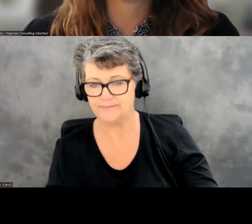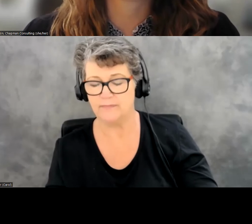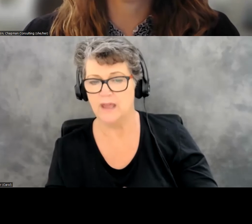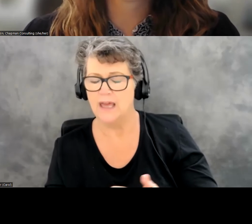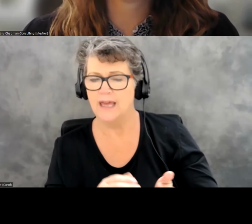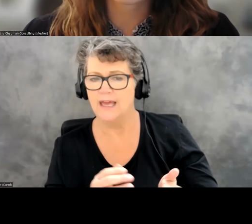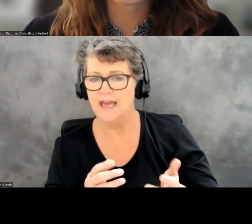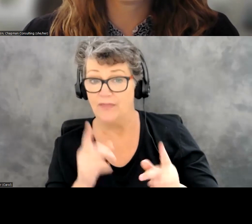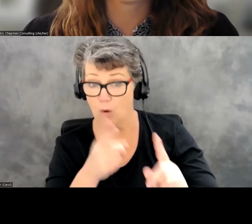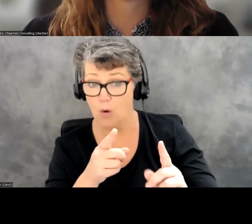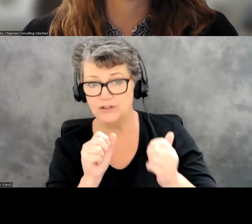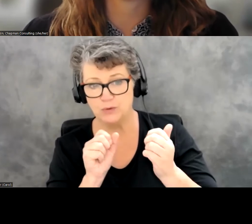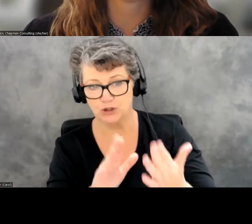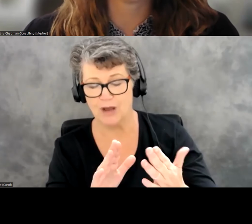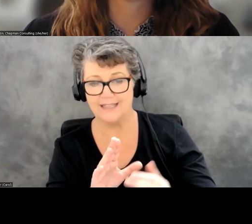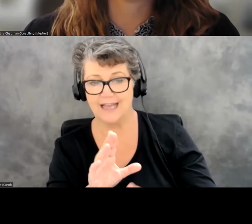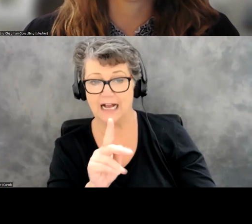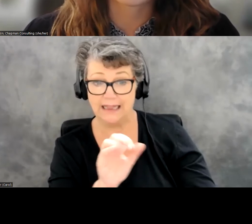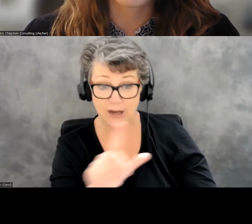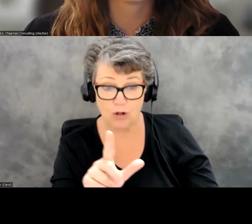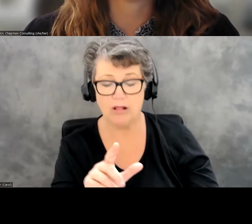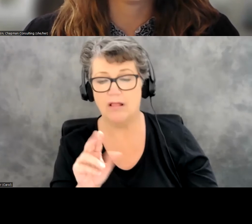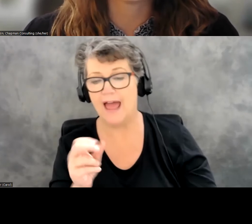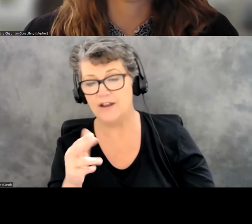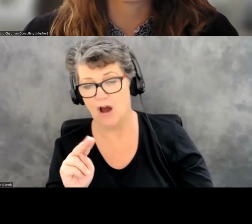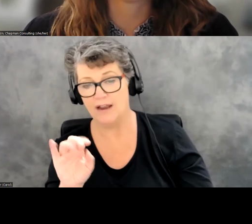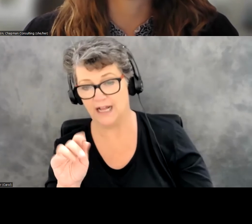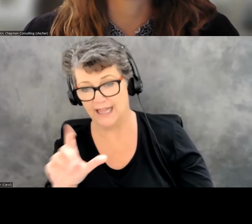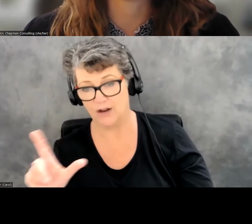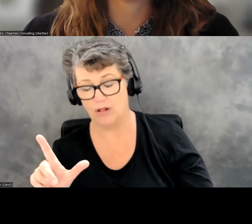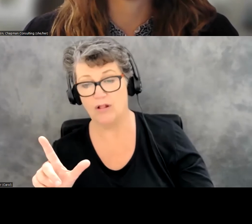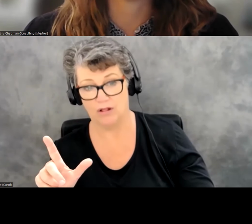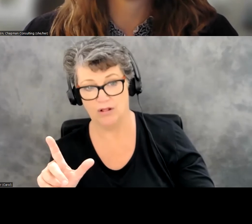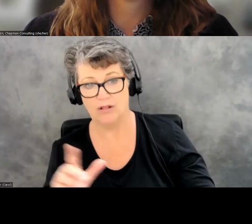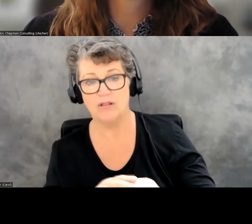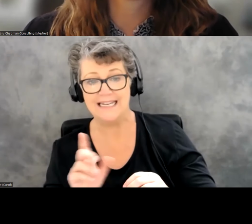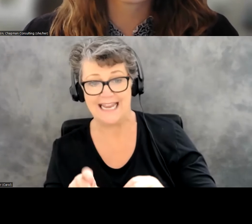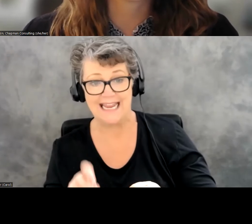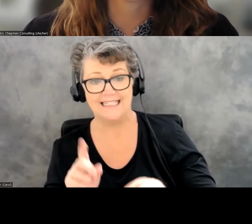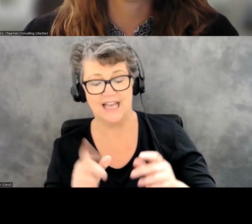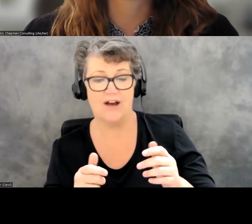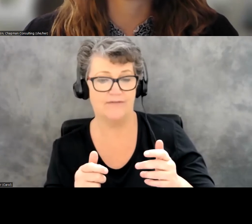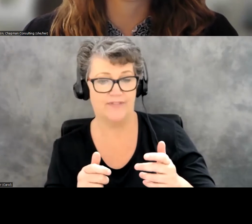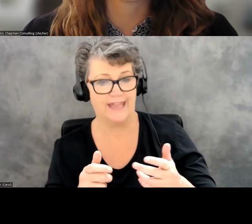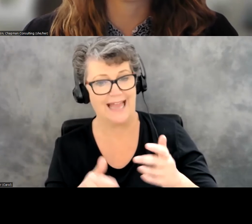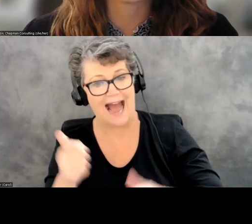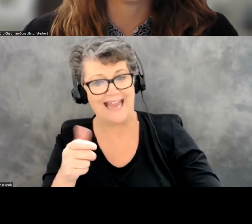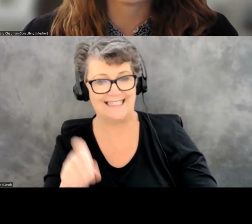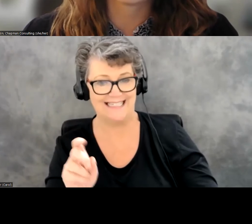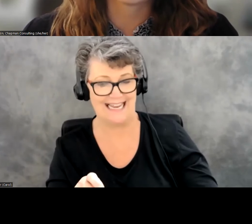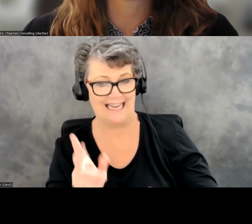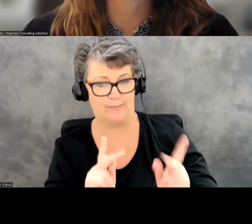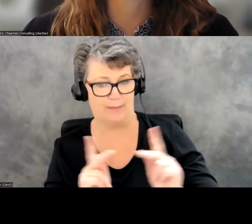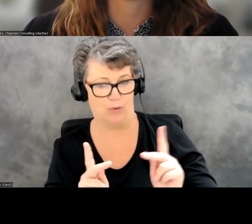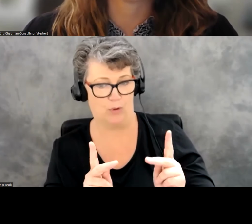address the clinical and non-clinical needs of some of the highest need enrollees through intensive coordination of services